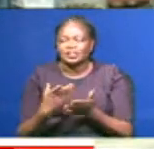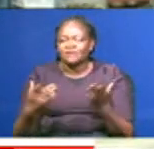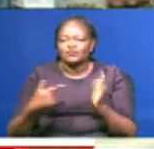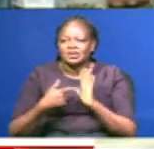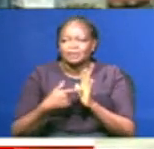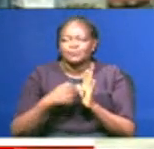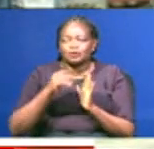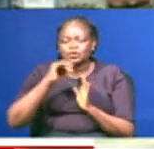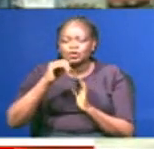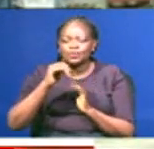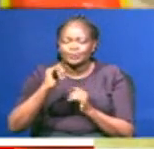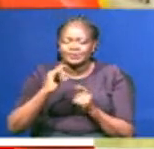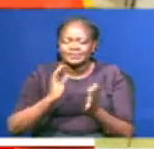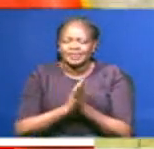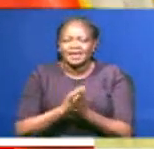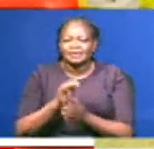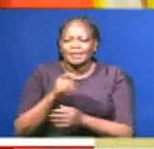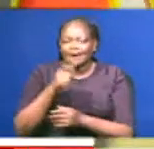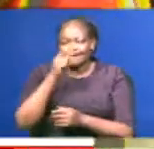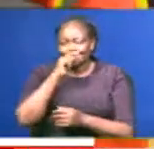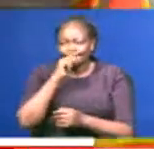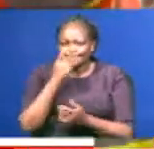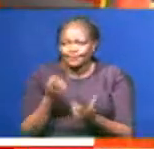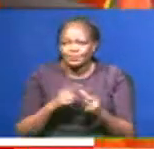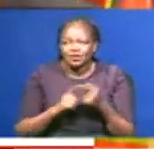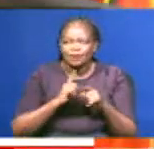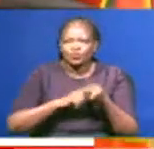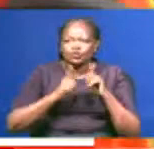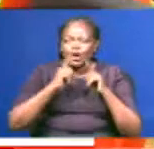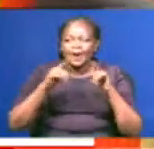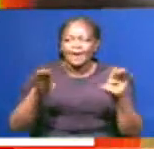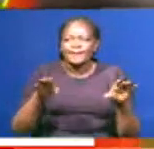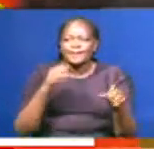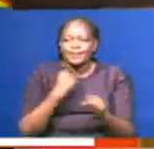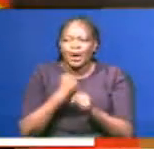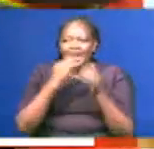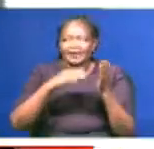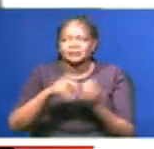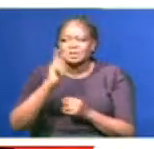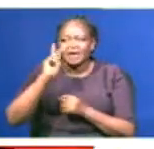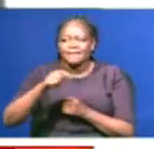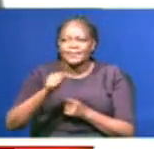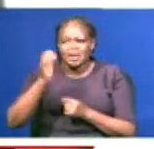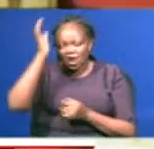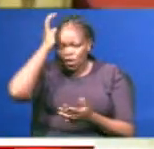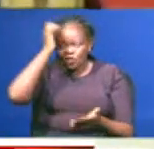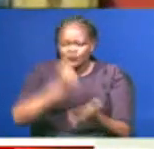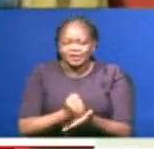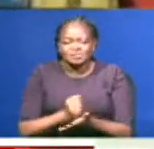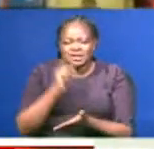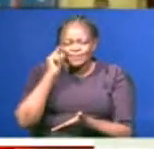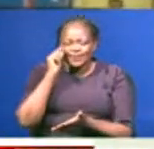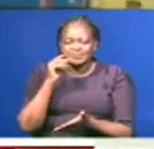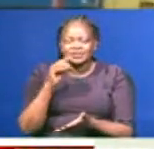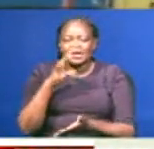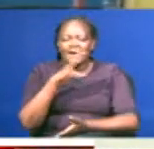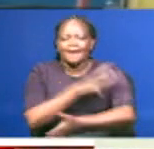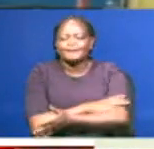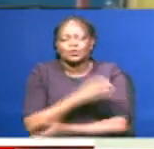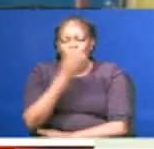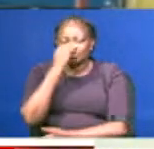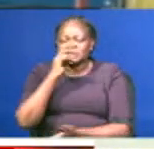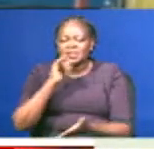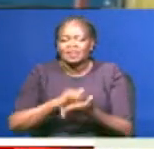and the Dar es Salaam ports. While addressing members of the staff at the KPA headquarters in Mombasa, Captain Ruto said he will work with